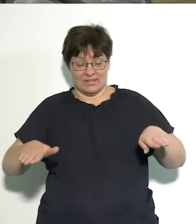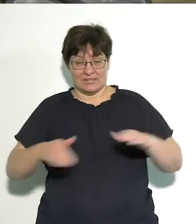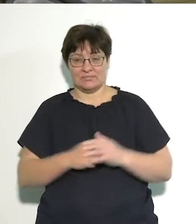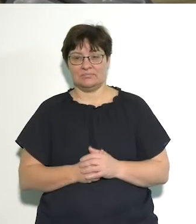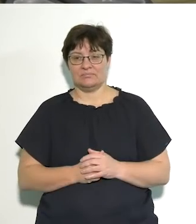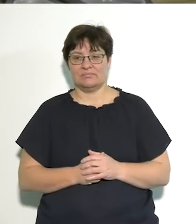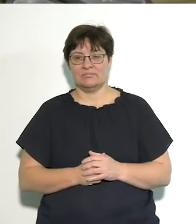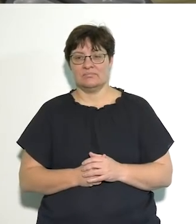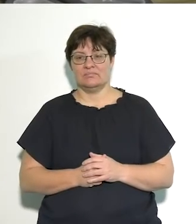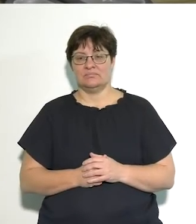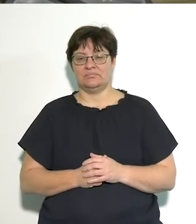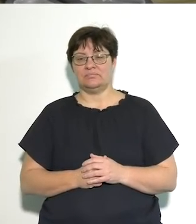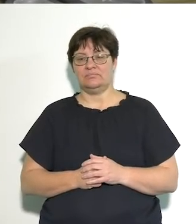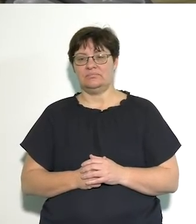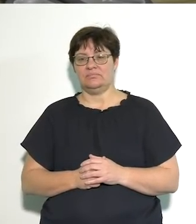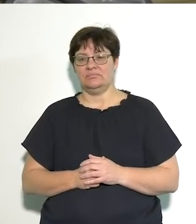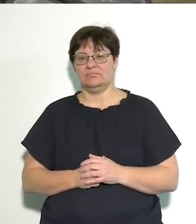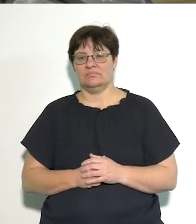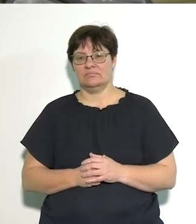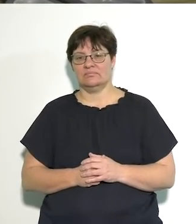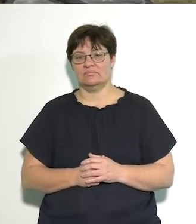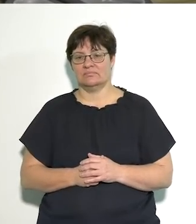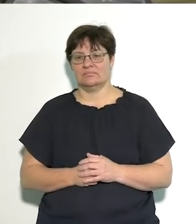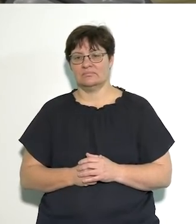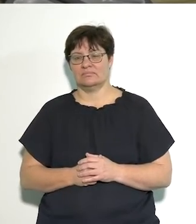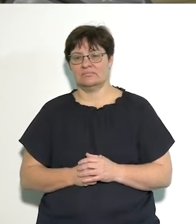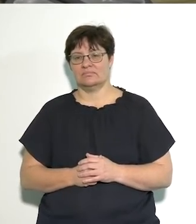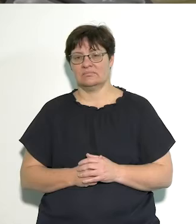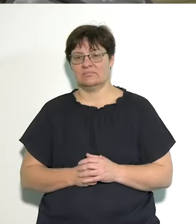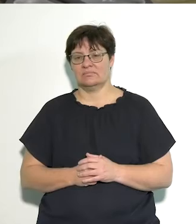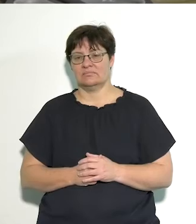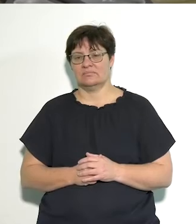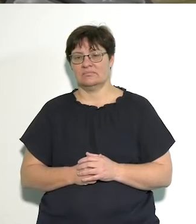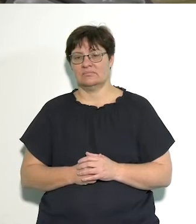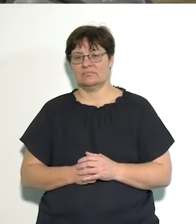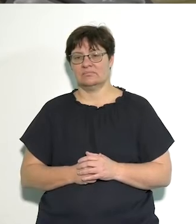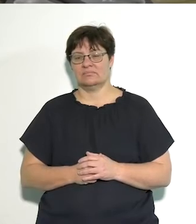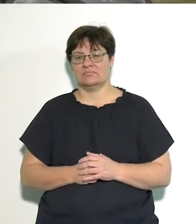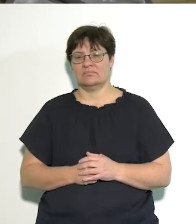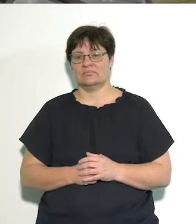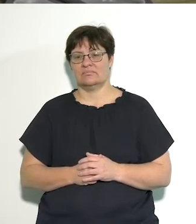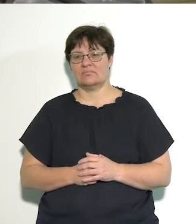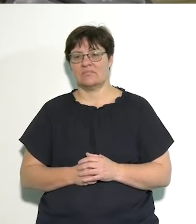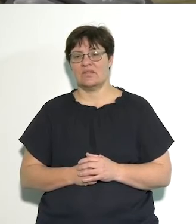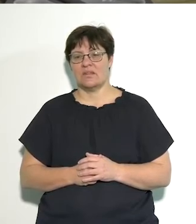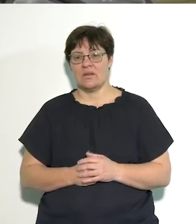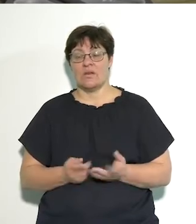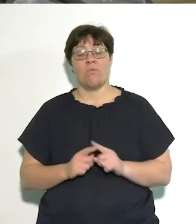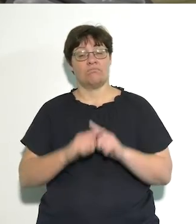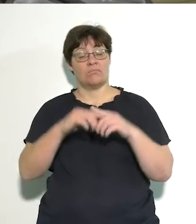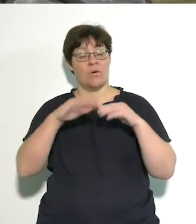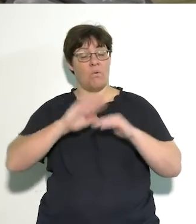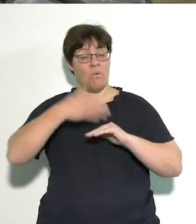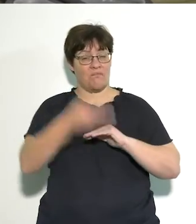the pipe cleaner, just so that it lies flat on the number line, like that. And then you can flip it